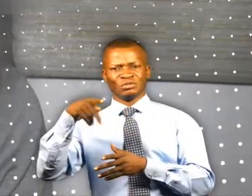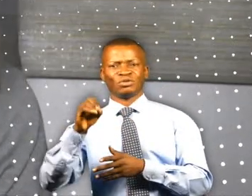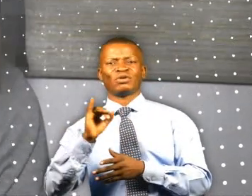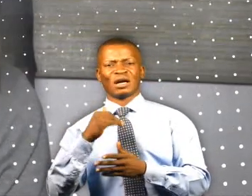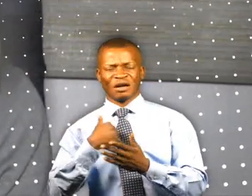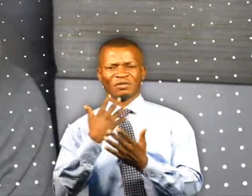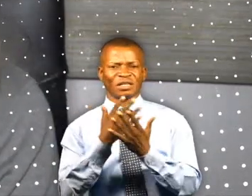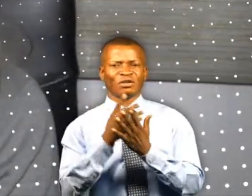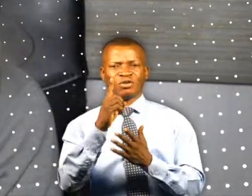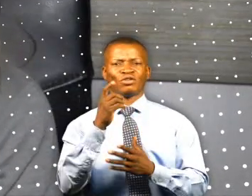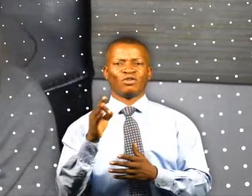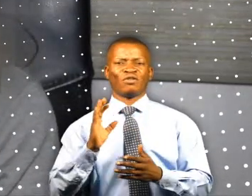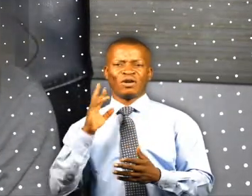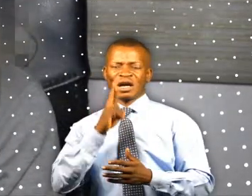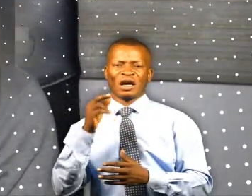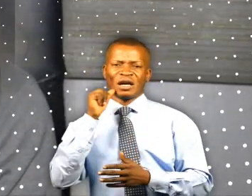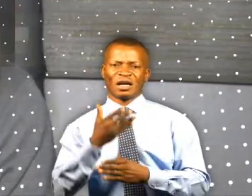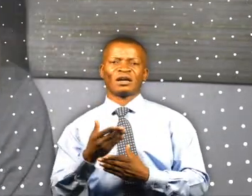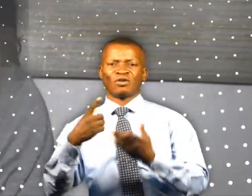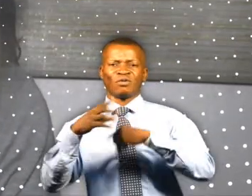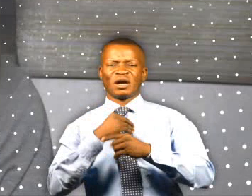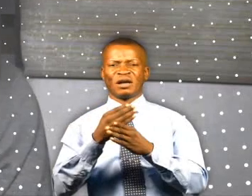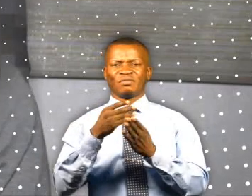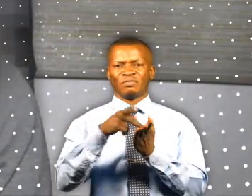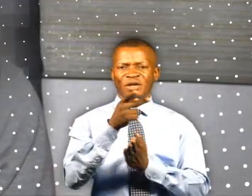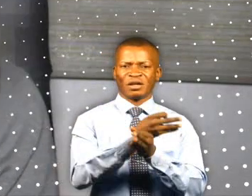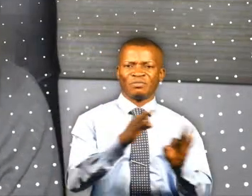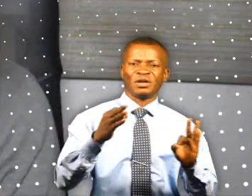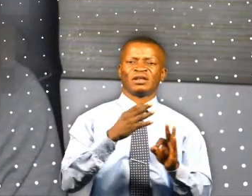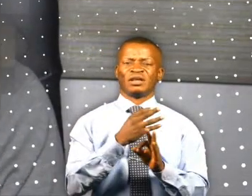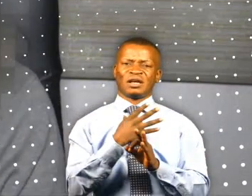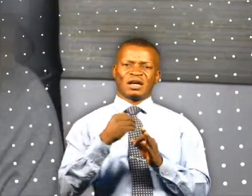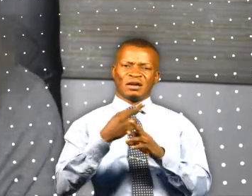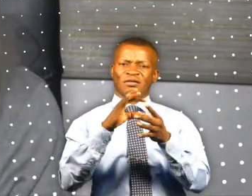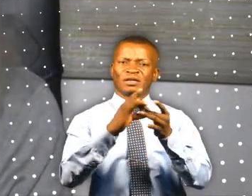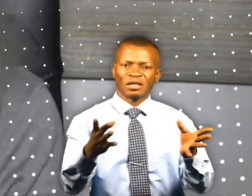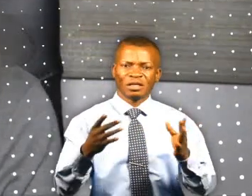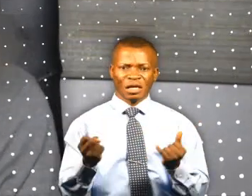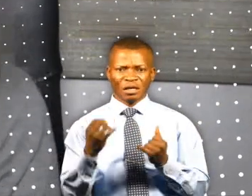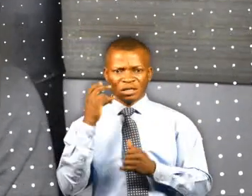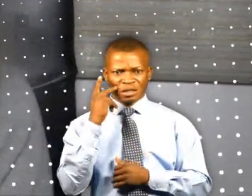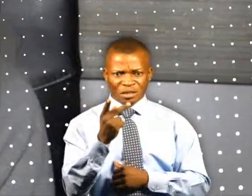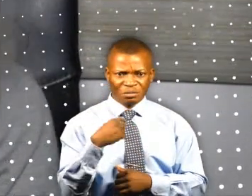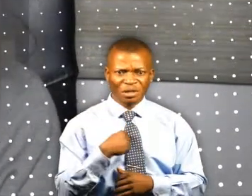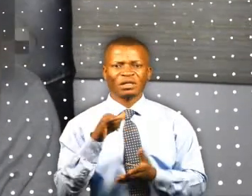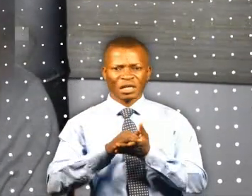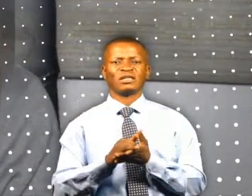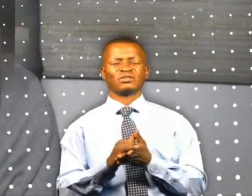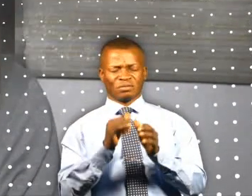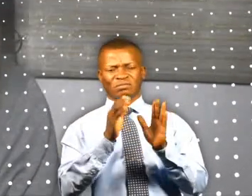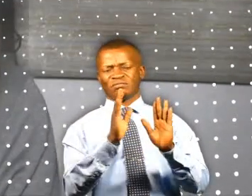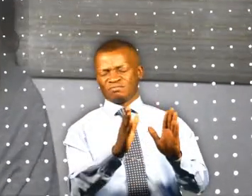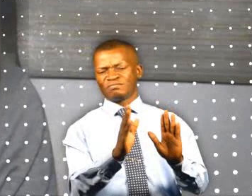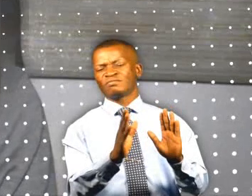DPO have catch one of her gang and put inside. She should come and beg him to release me. So when she came, she said that they